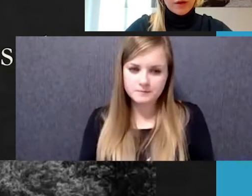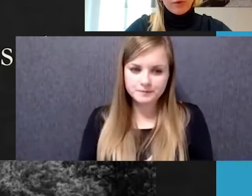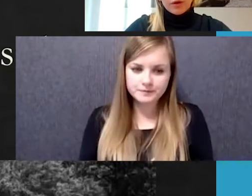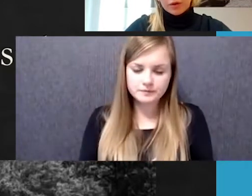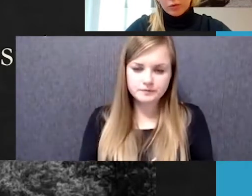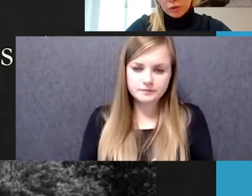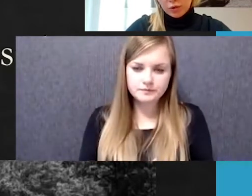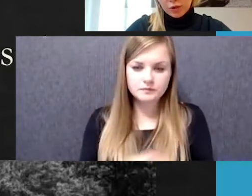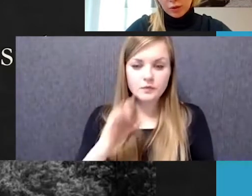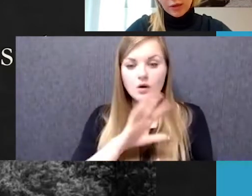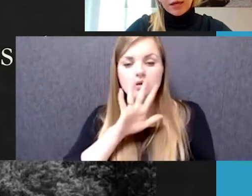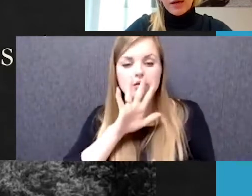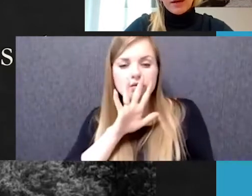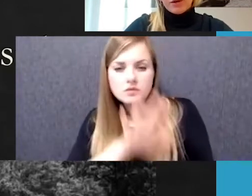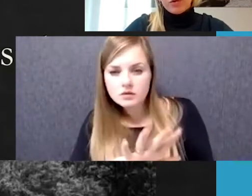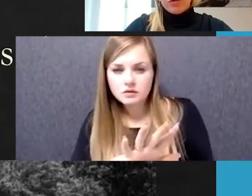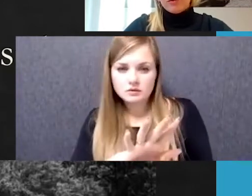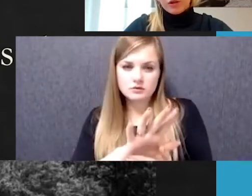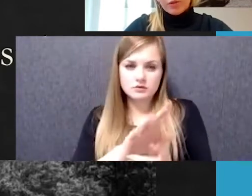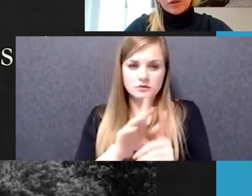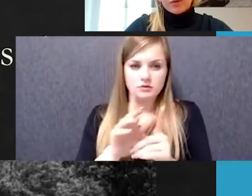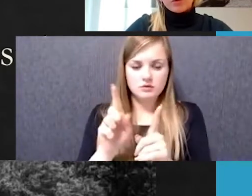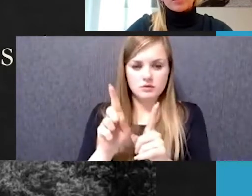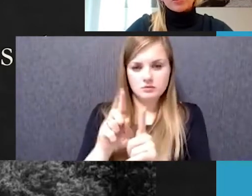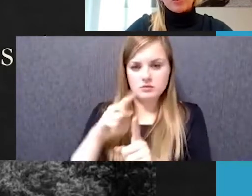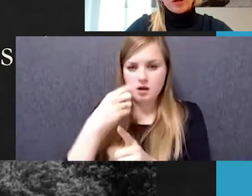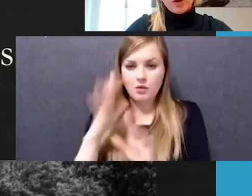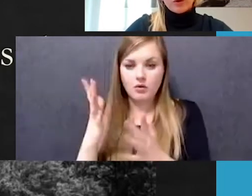dangerous or not. And in this case,